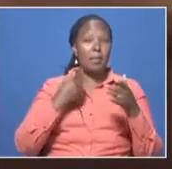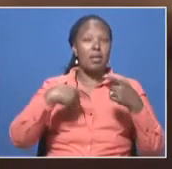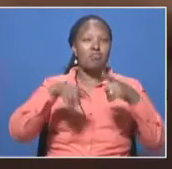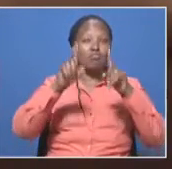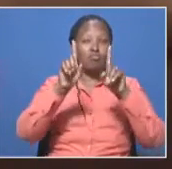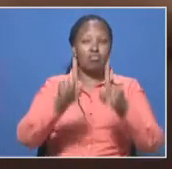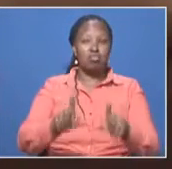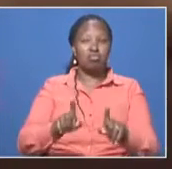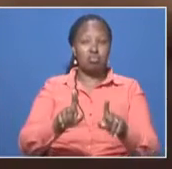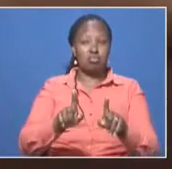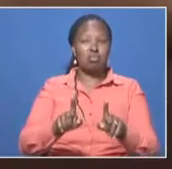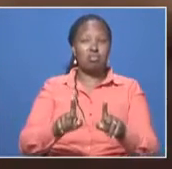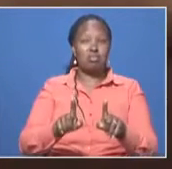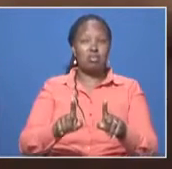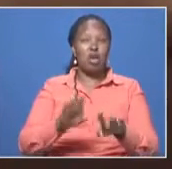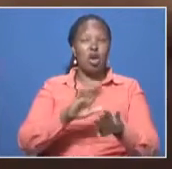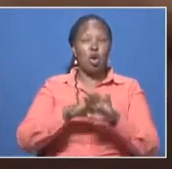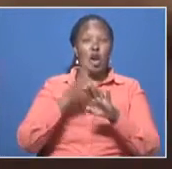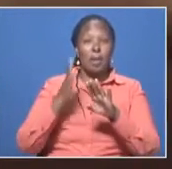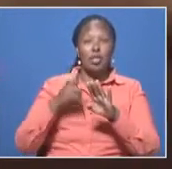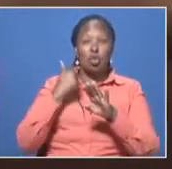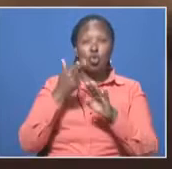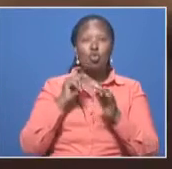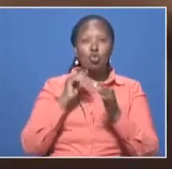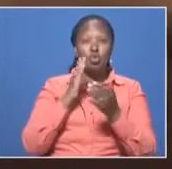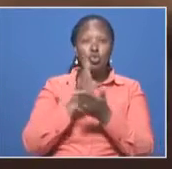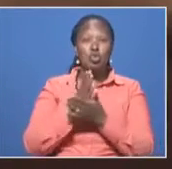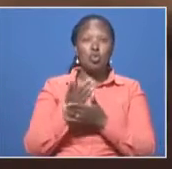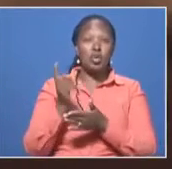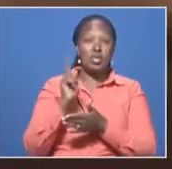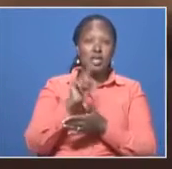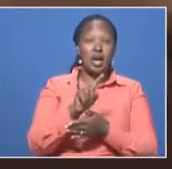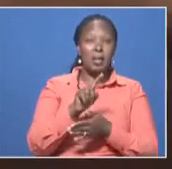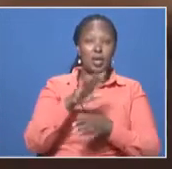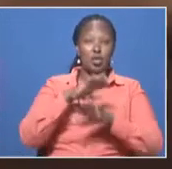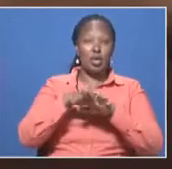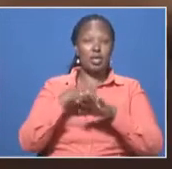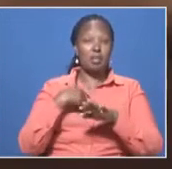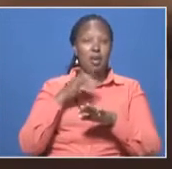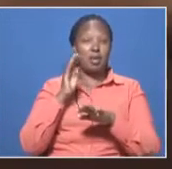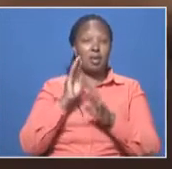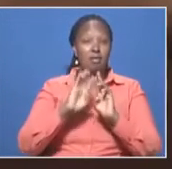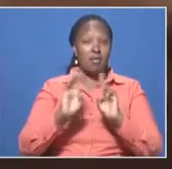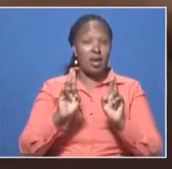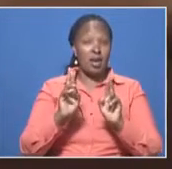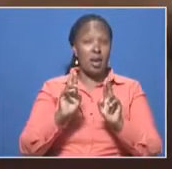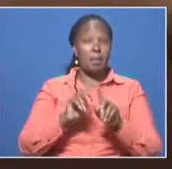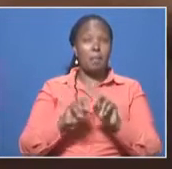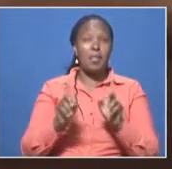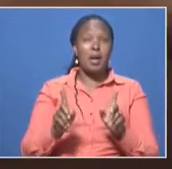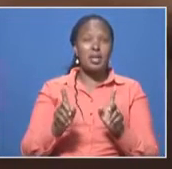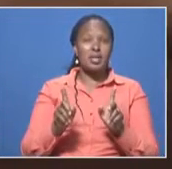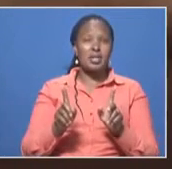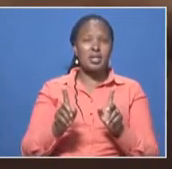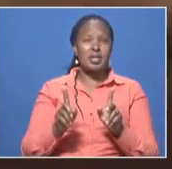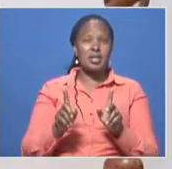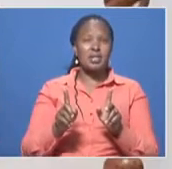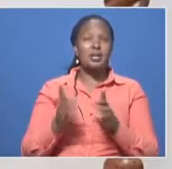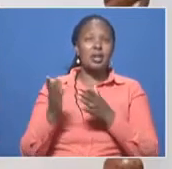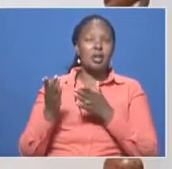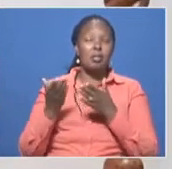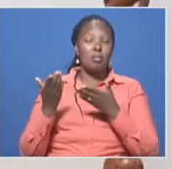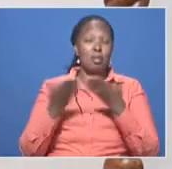on the lady who was coming to get me ready, and she walked me back to the